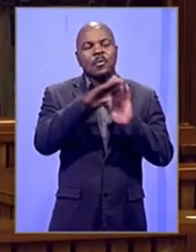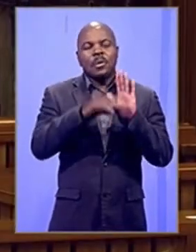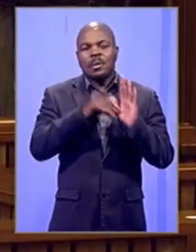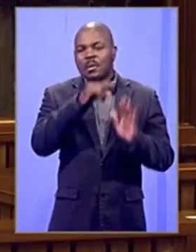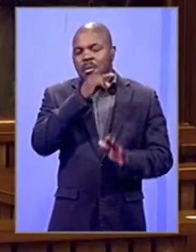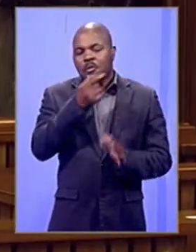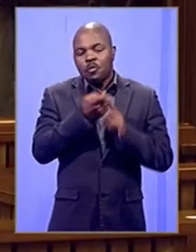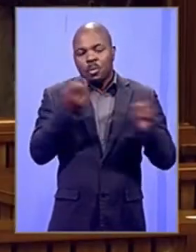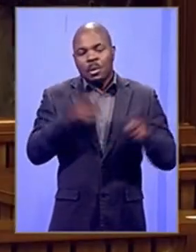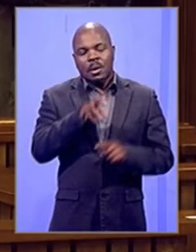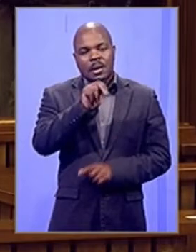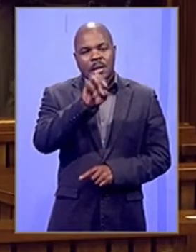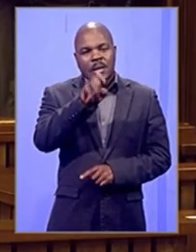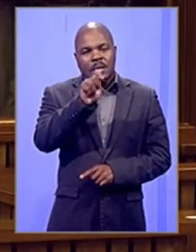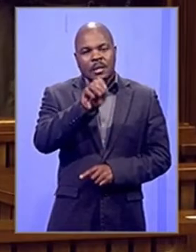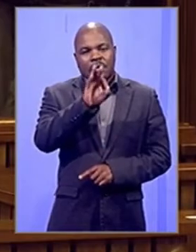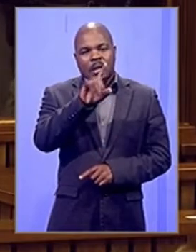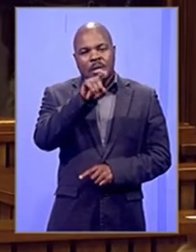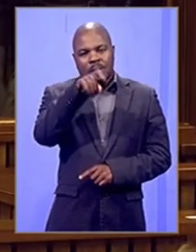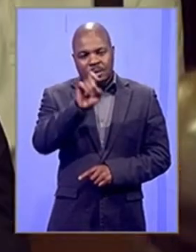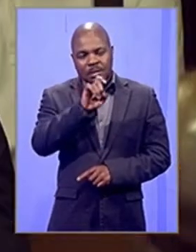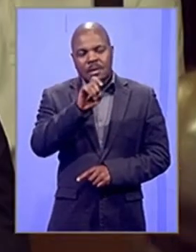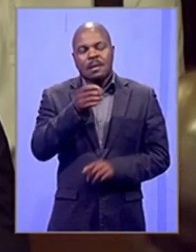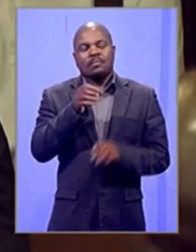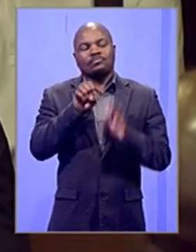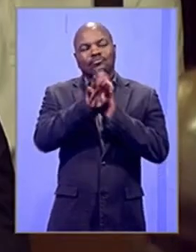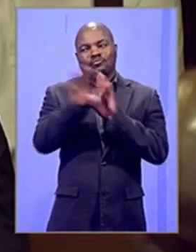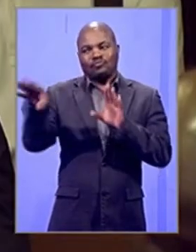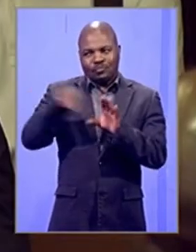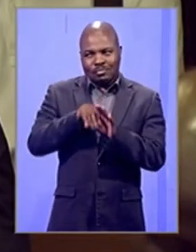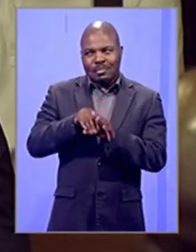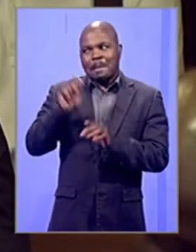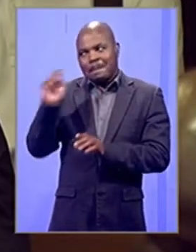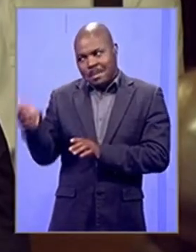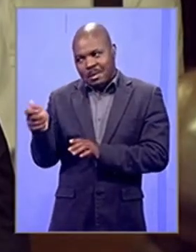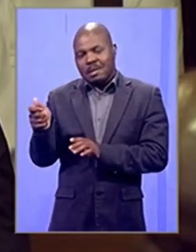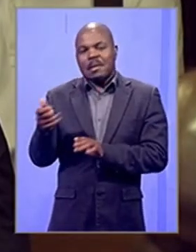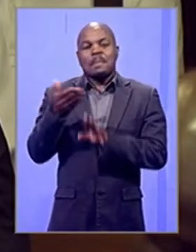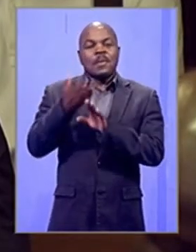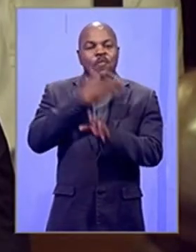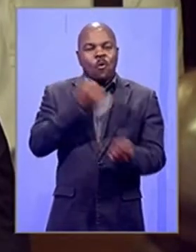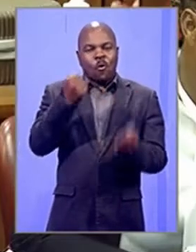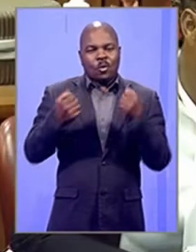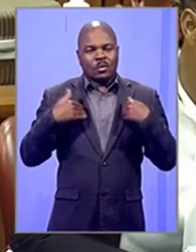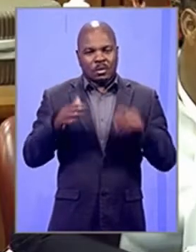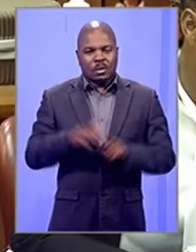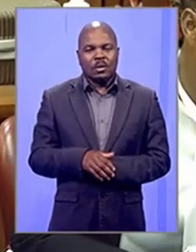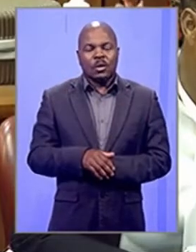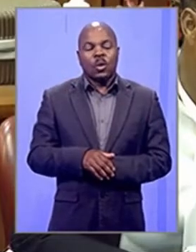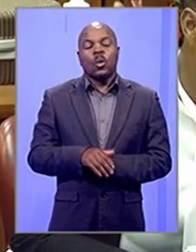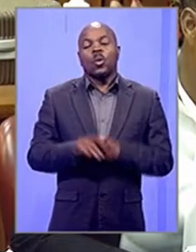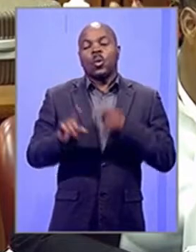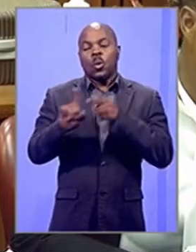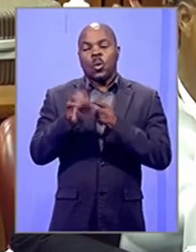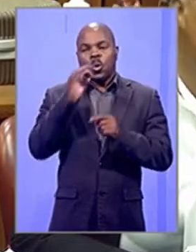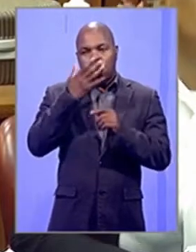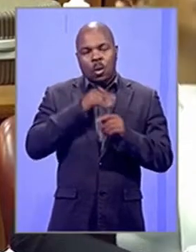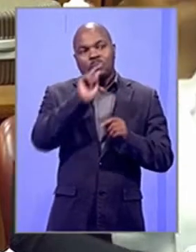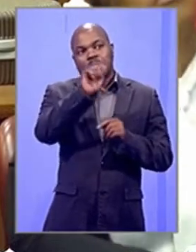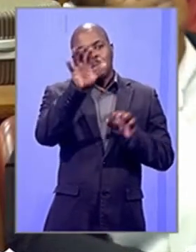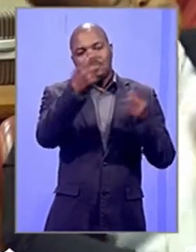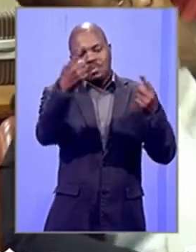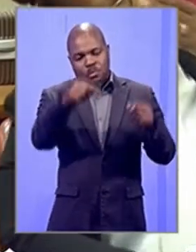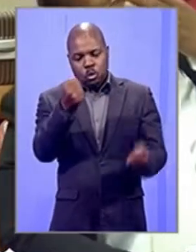gašitšwego matšatši pele tsheko e thoma. Thobane o re ba beakanya go dira kgopelo ya go tliša batšweletši kgorong ya